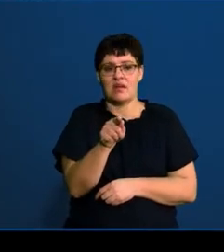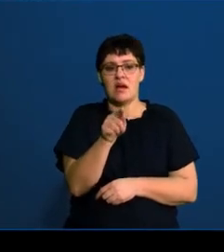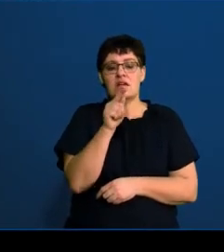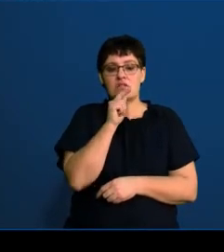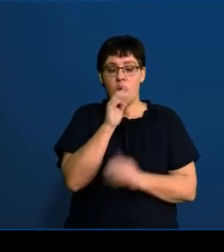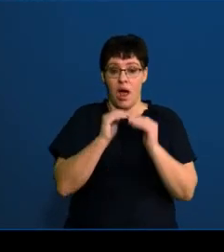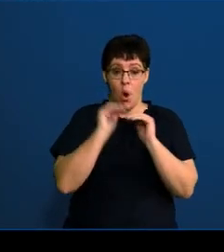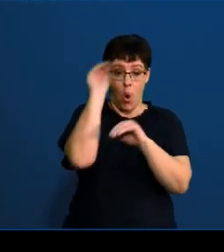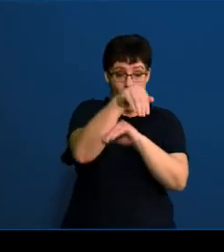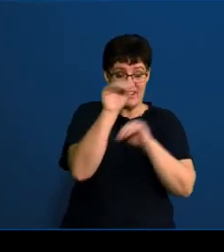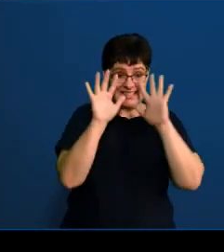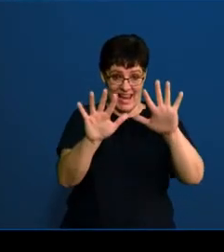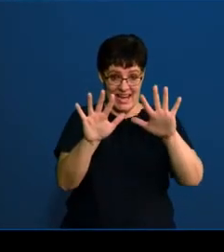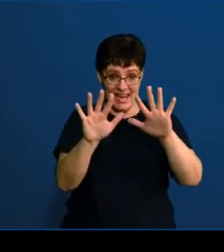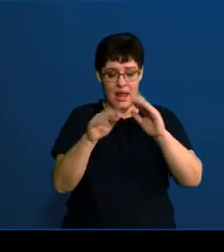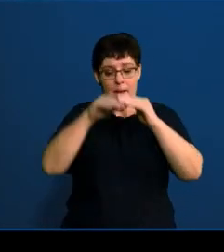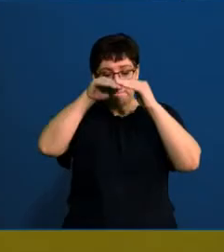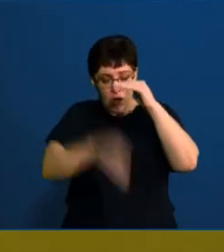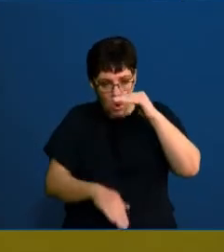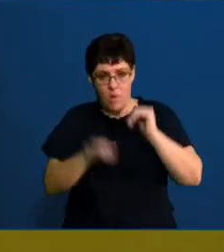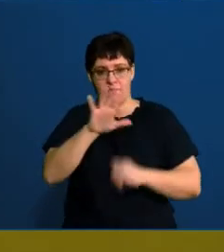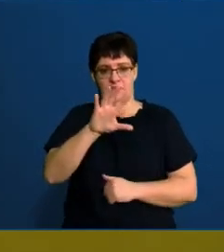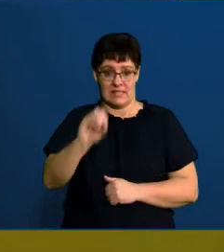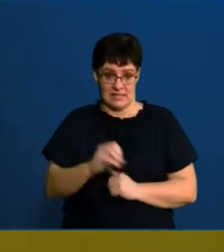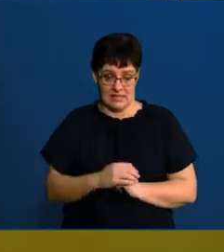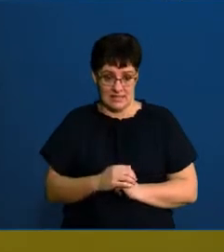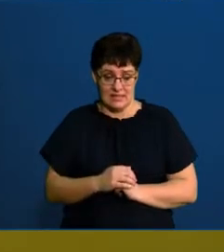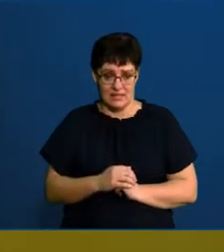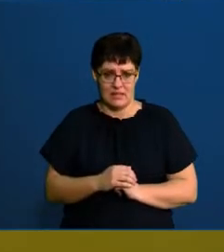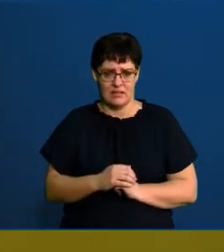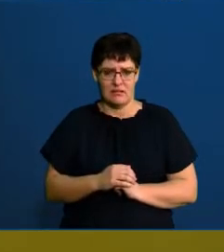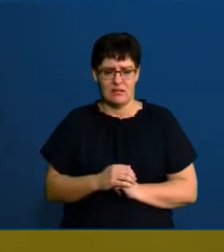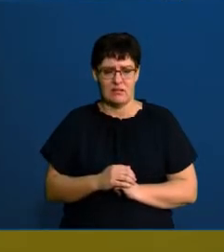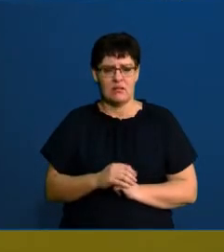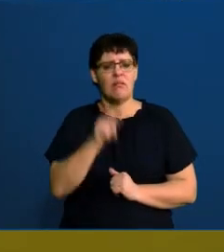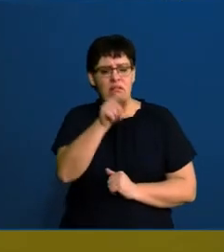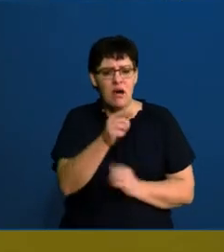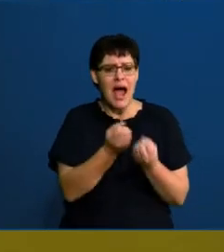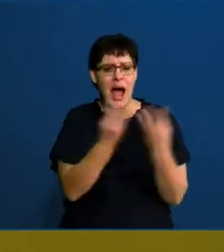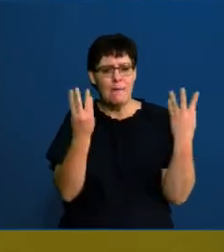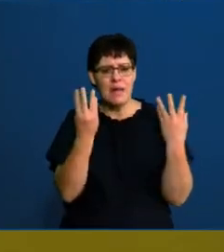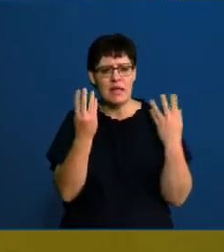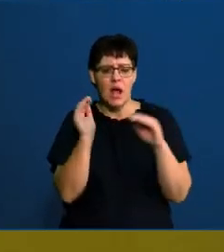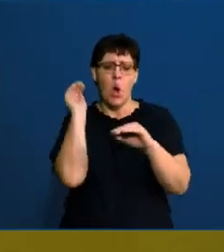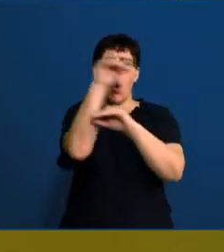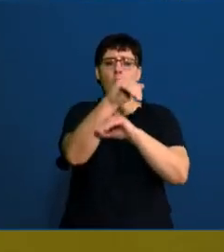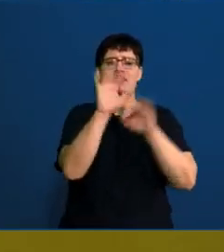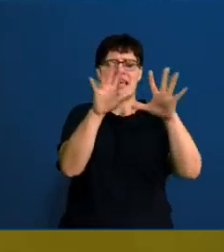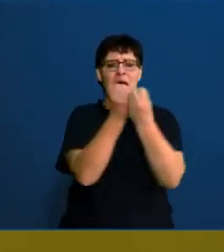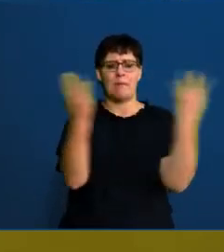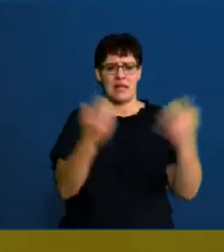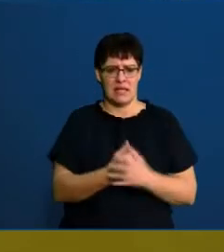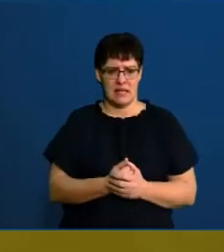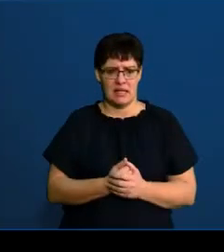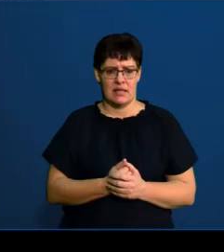above 10 and below 15. And I want to know how many units is it above 10. So I'm going